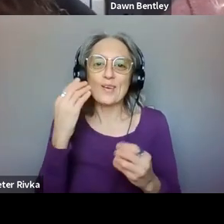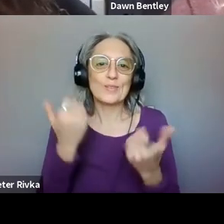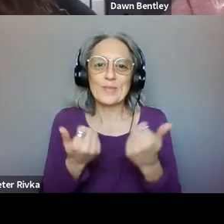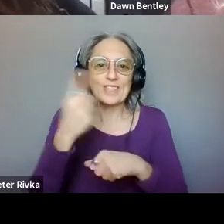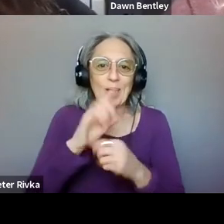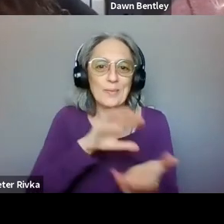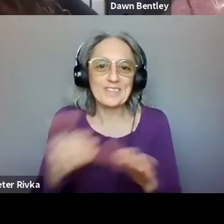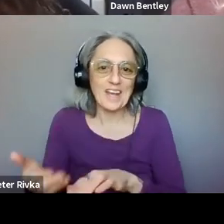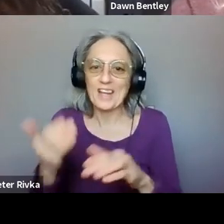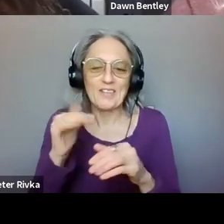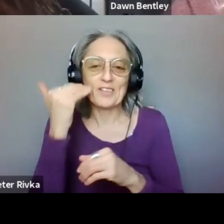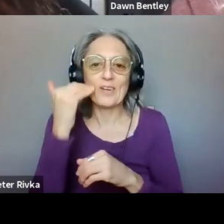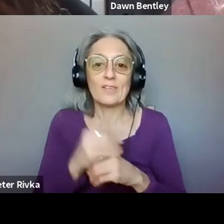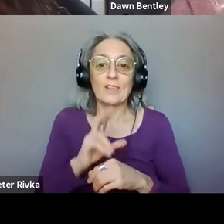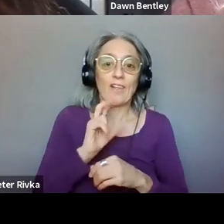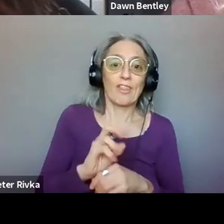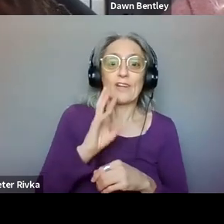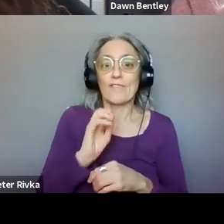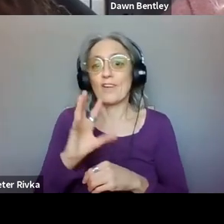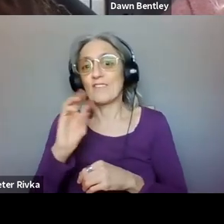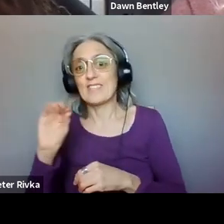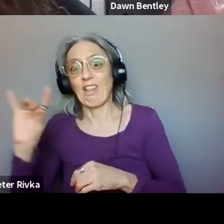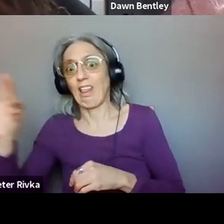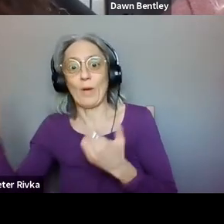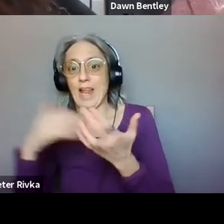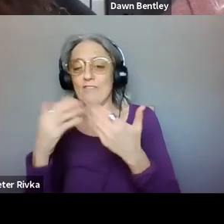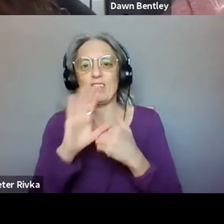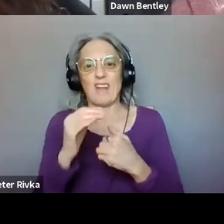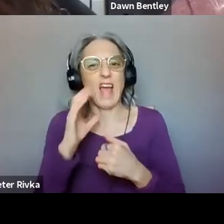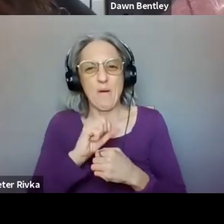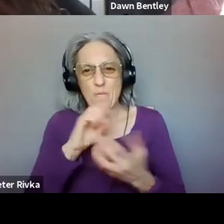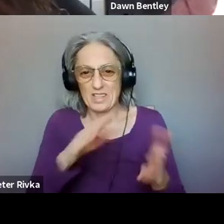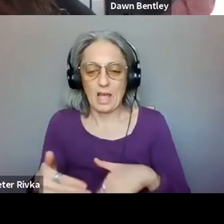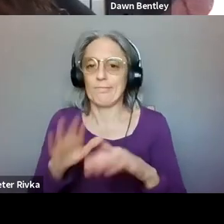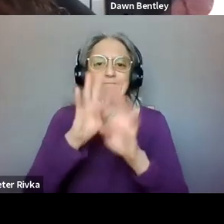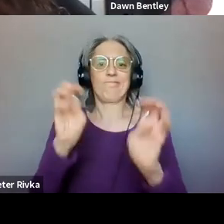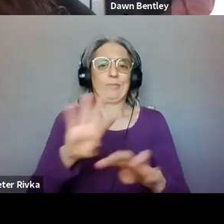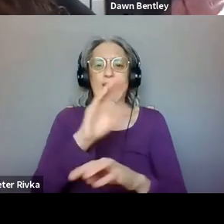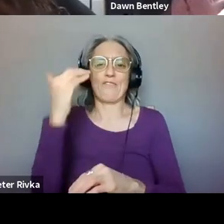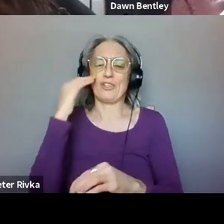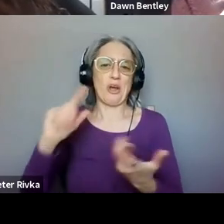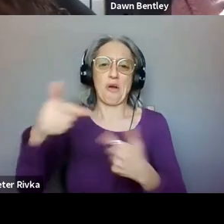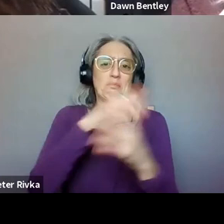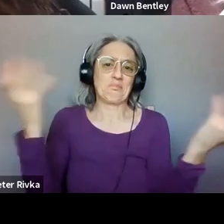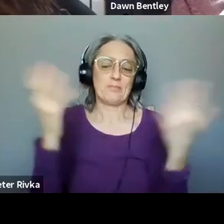You could be 30, 40, 50, 60, 70, 89, wherever you're going to be. We don't know, but we have